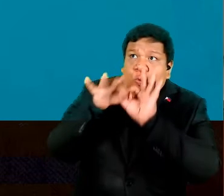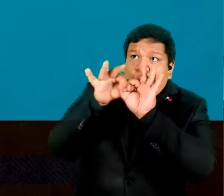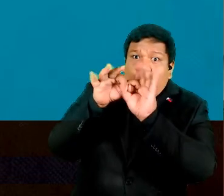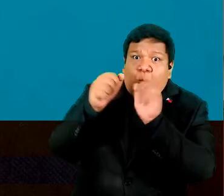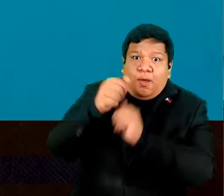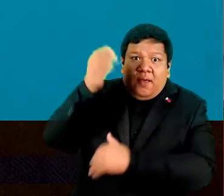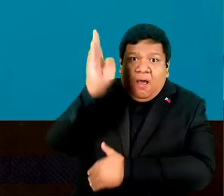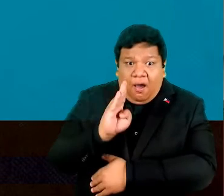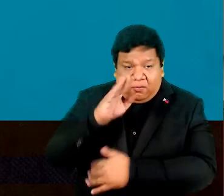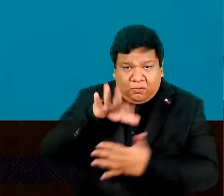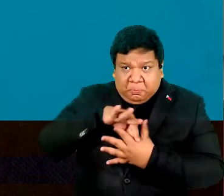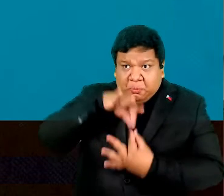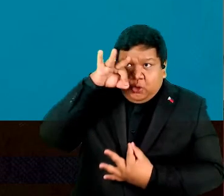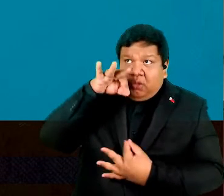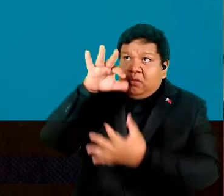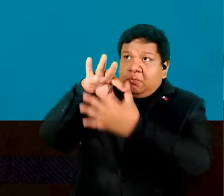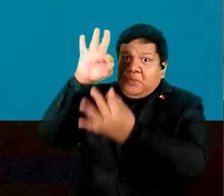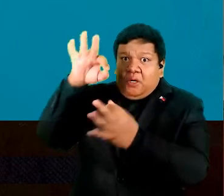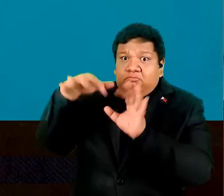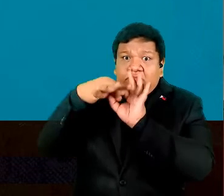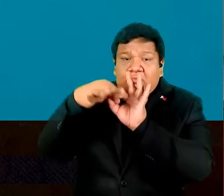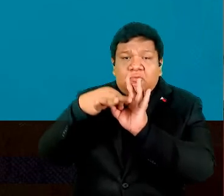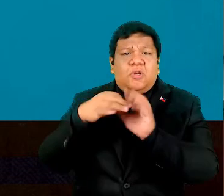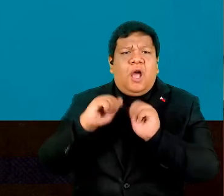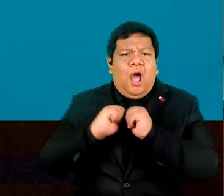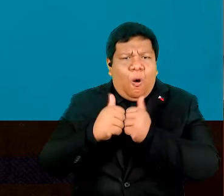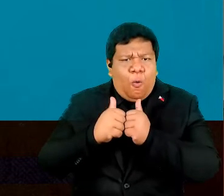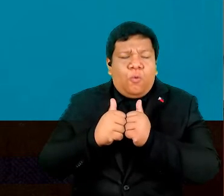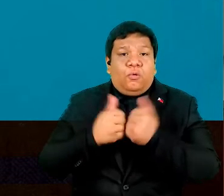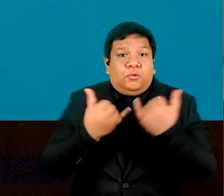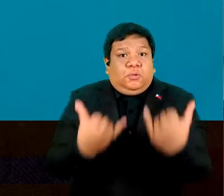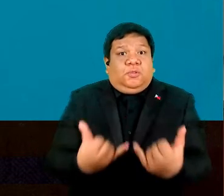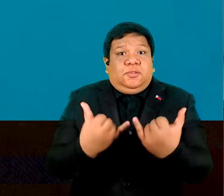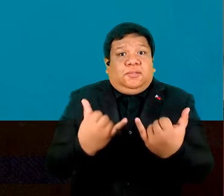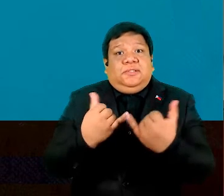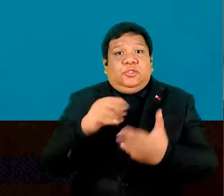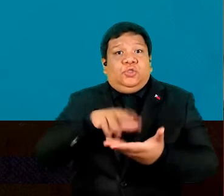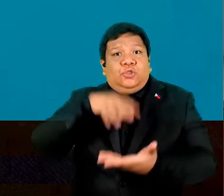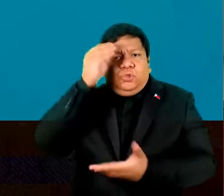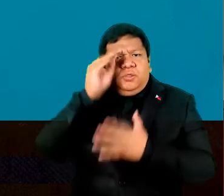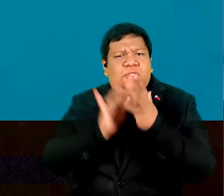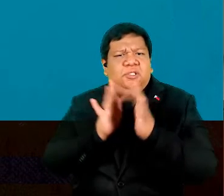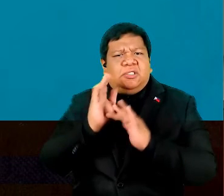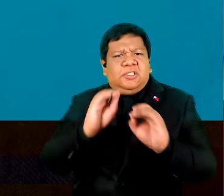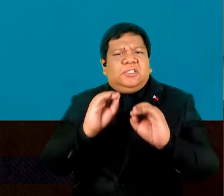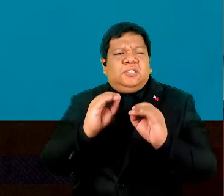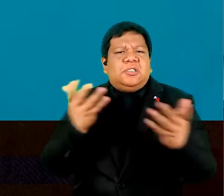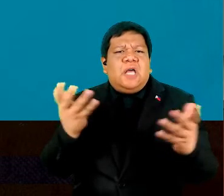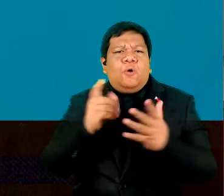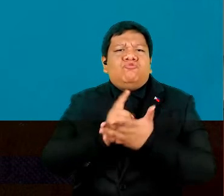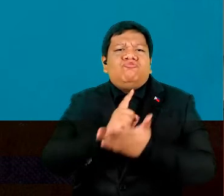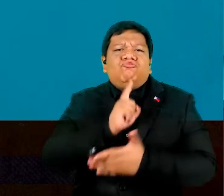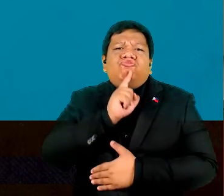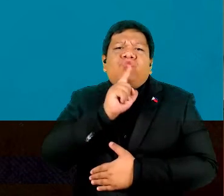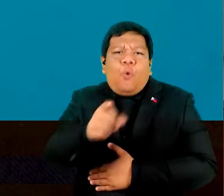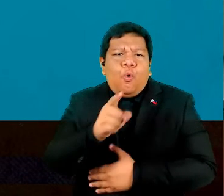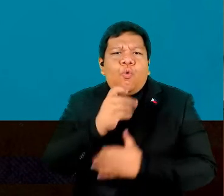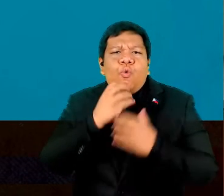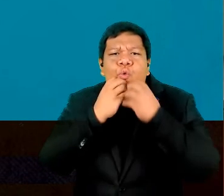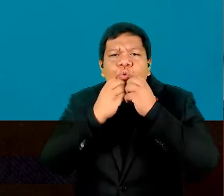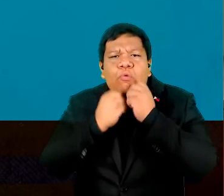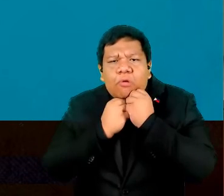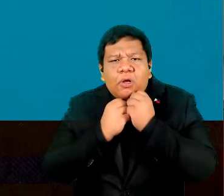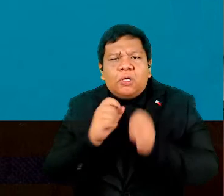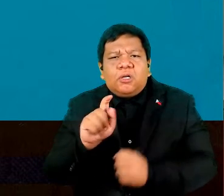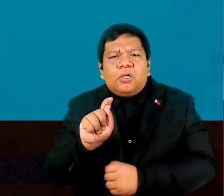with God and with others. And today po, we will learn from Jesus' teaching about our true treasure.